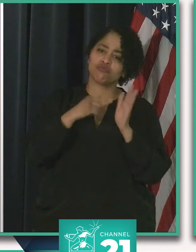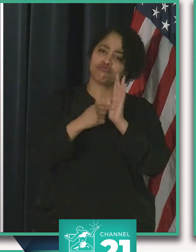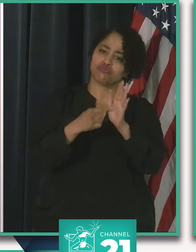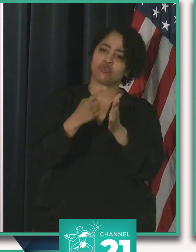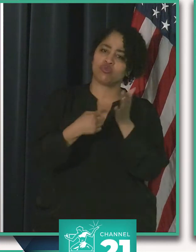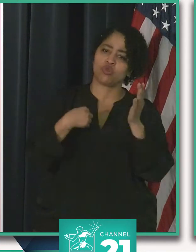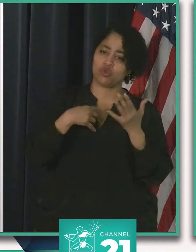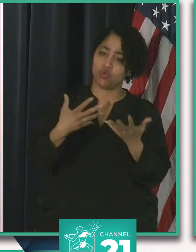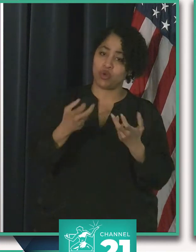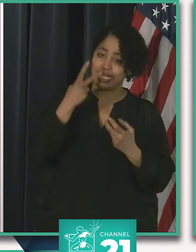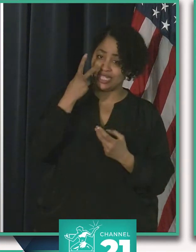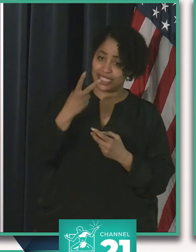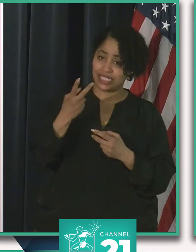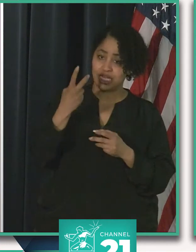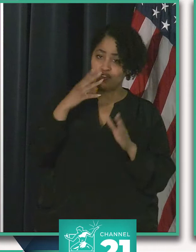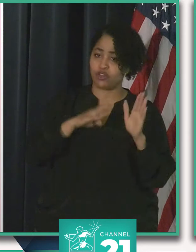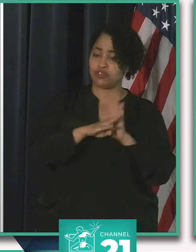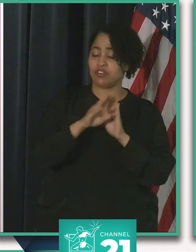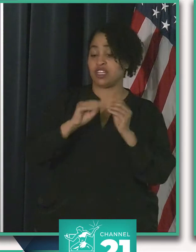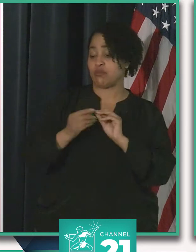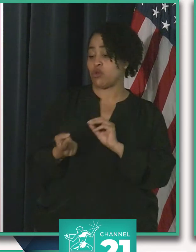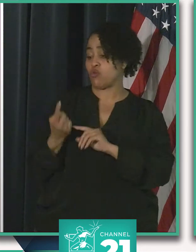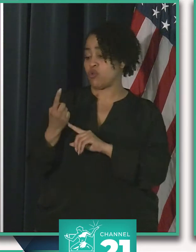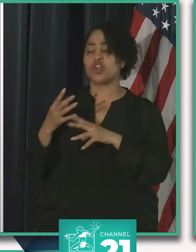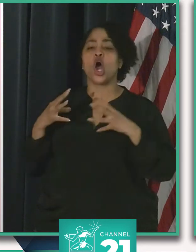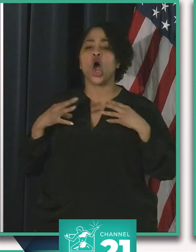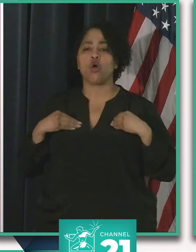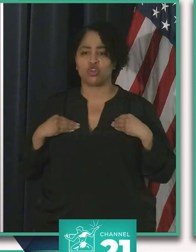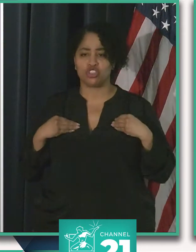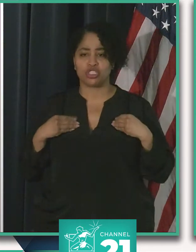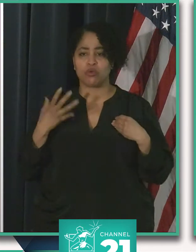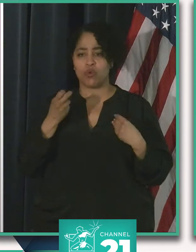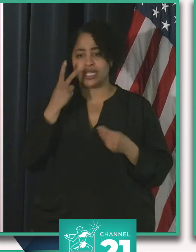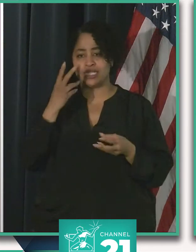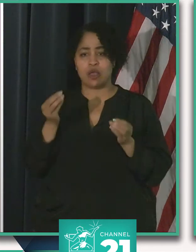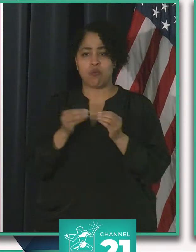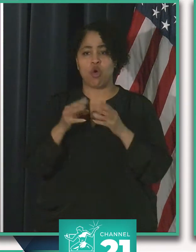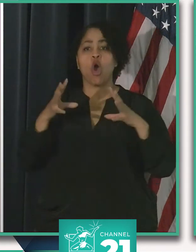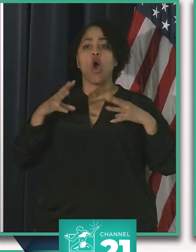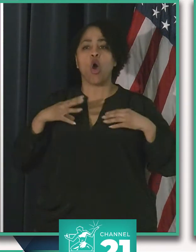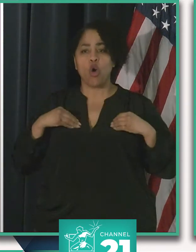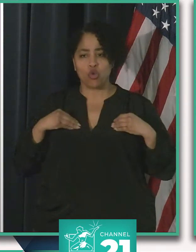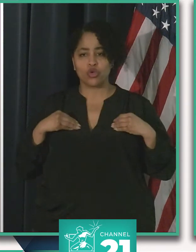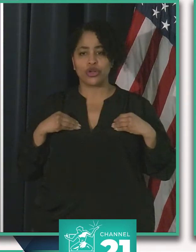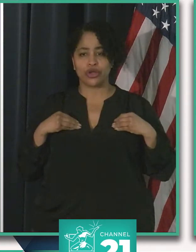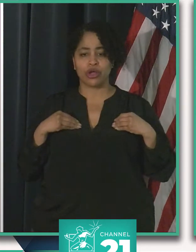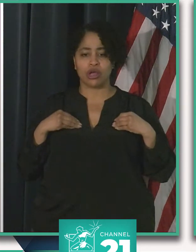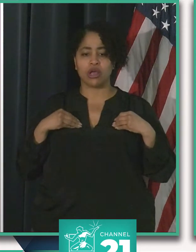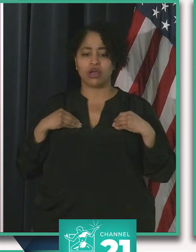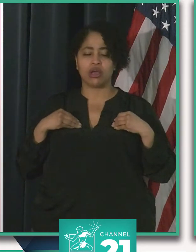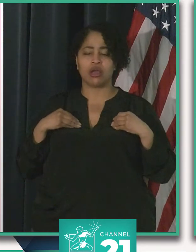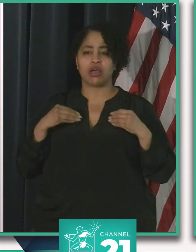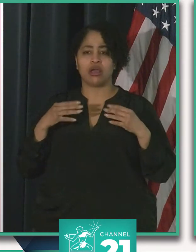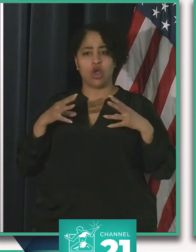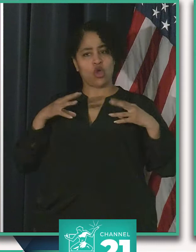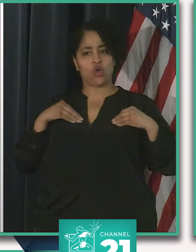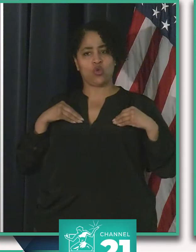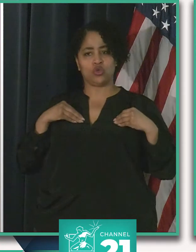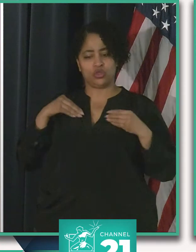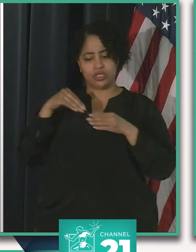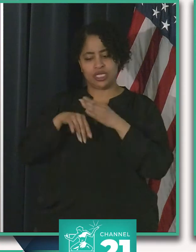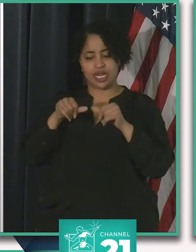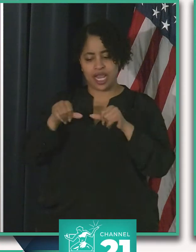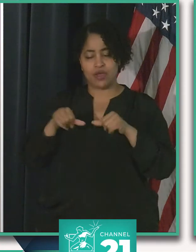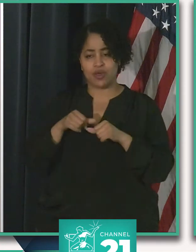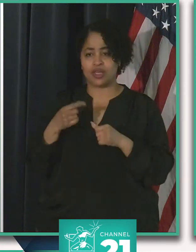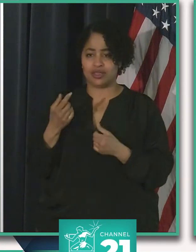development. The number one part of that was ownership. We want to see more owner occupants in the neighborhood. The Lower North End right